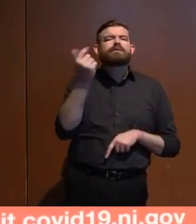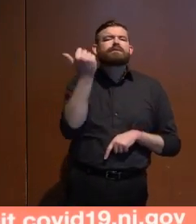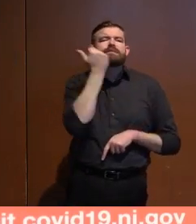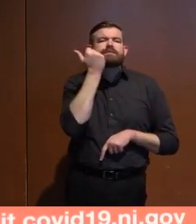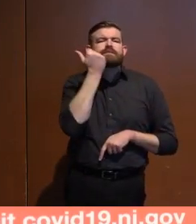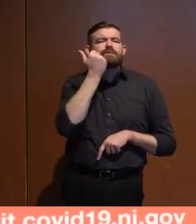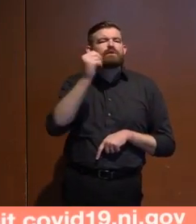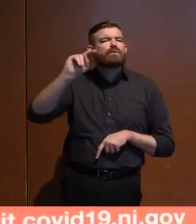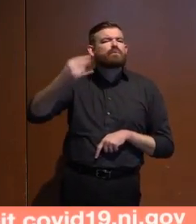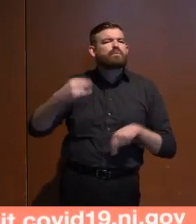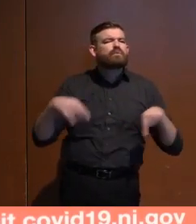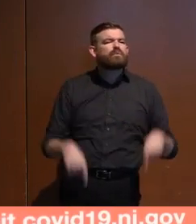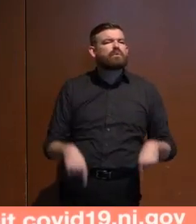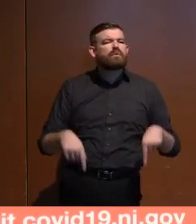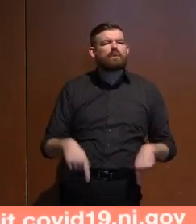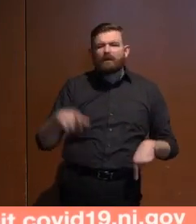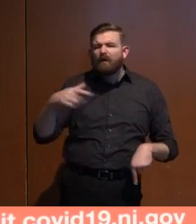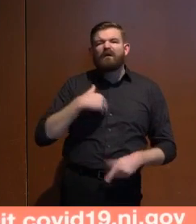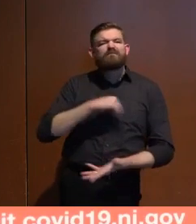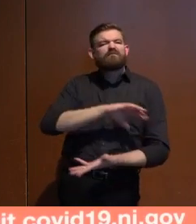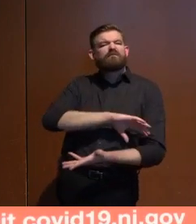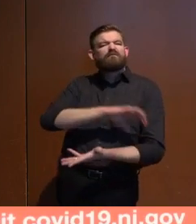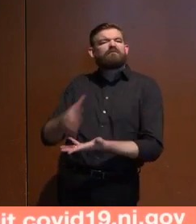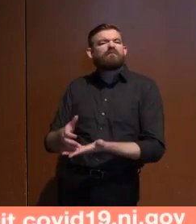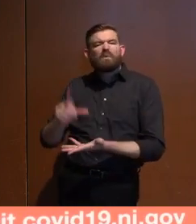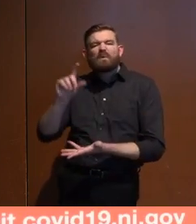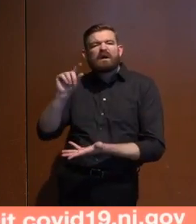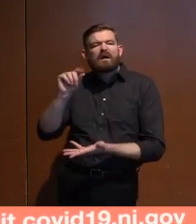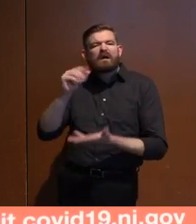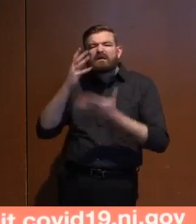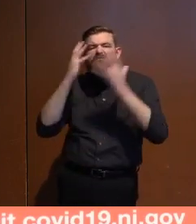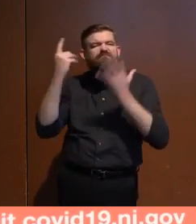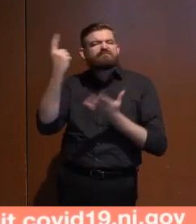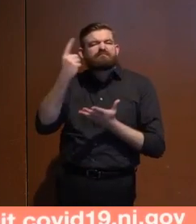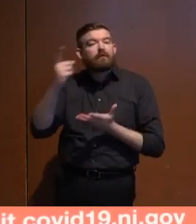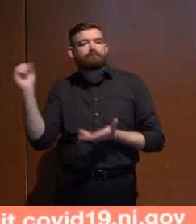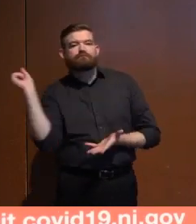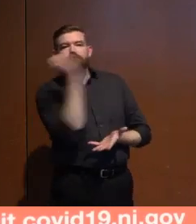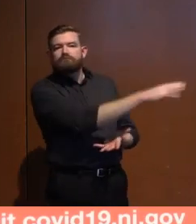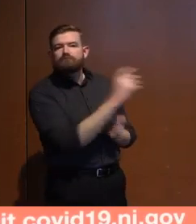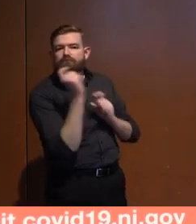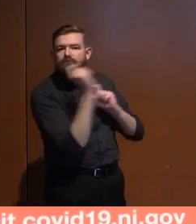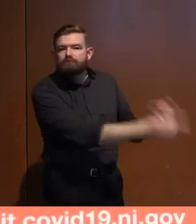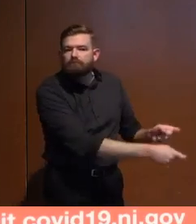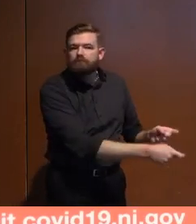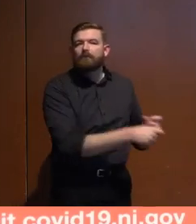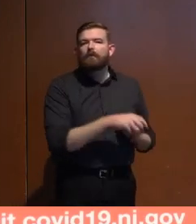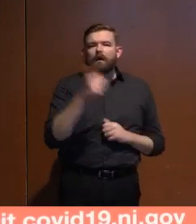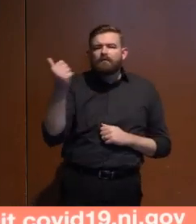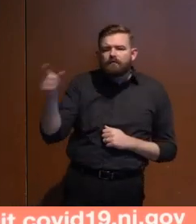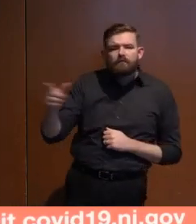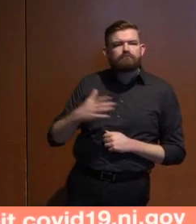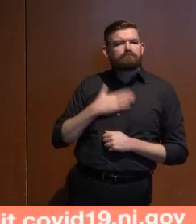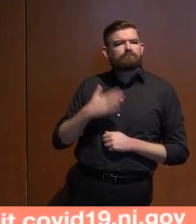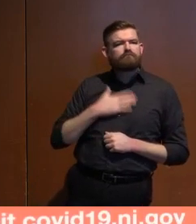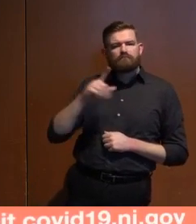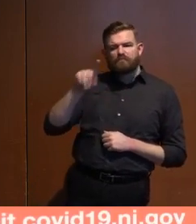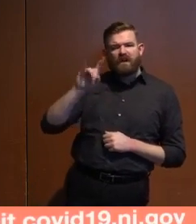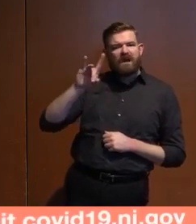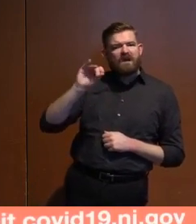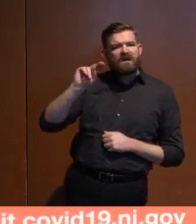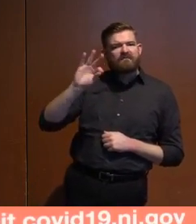surgical masks. There's a yacht company in Bass River Township, which has offered to donate more than 180 N95s. So